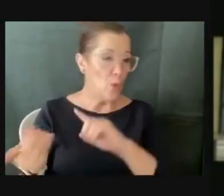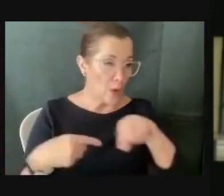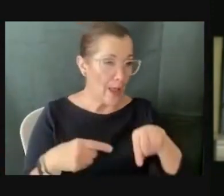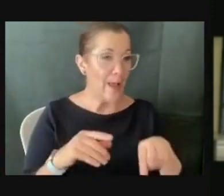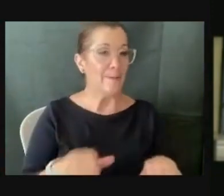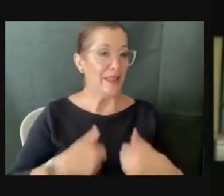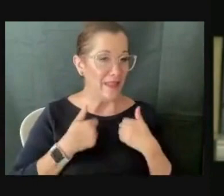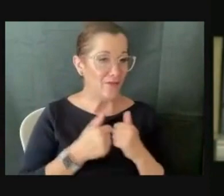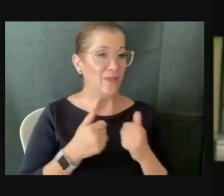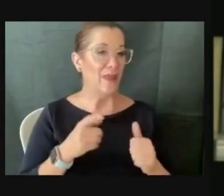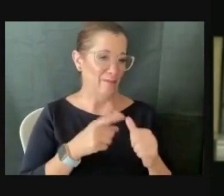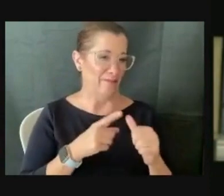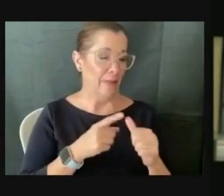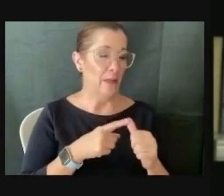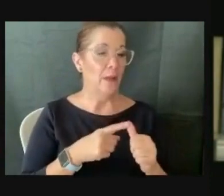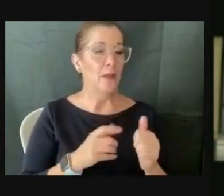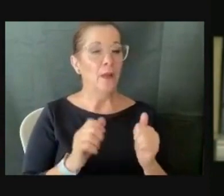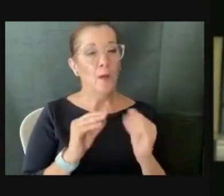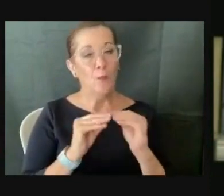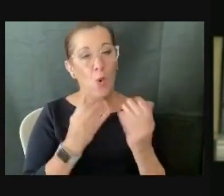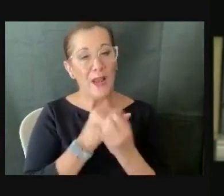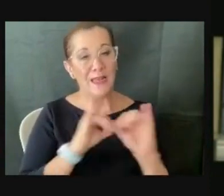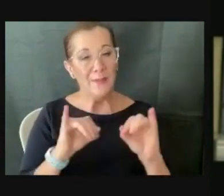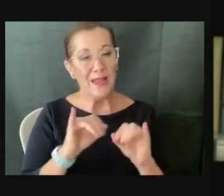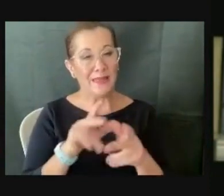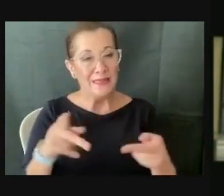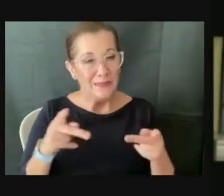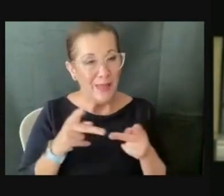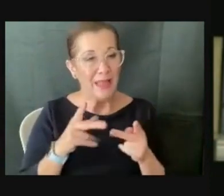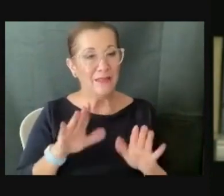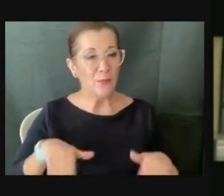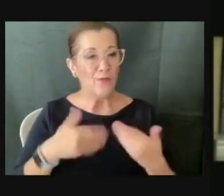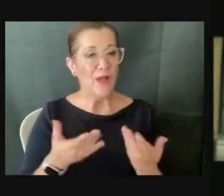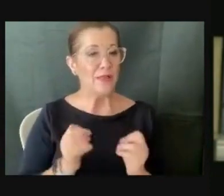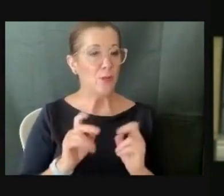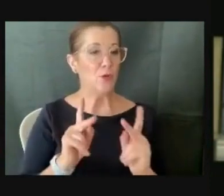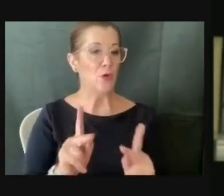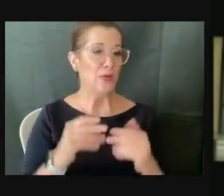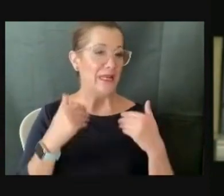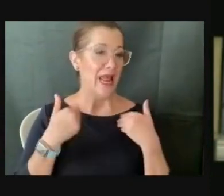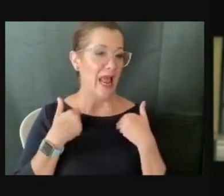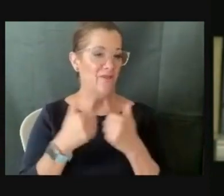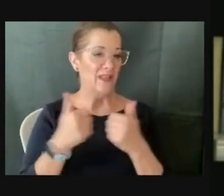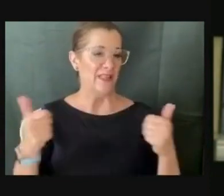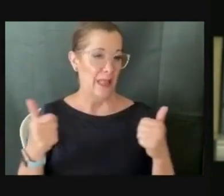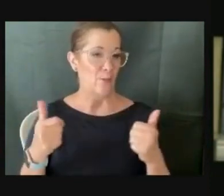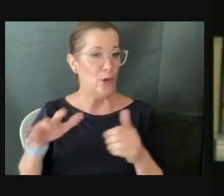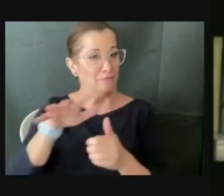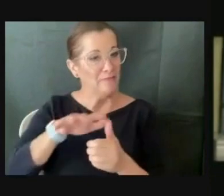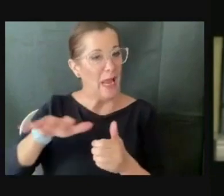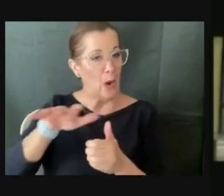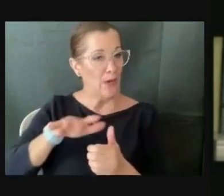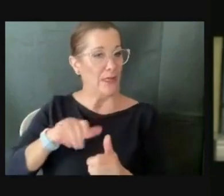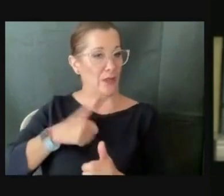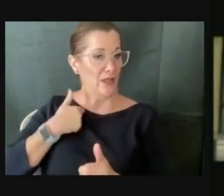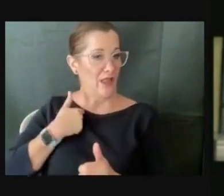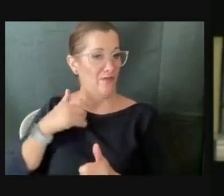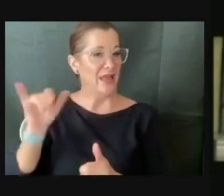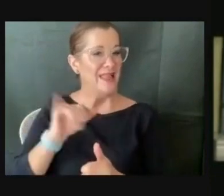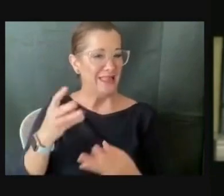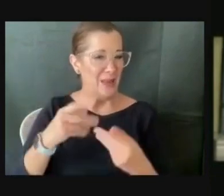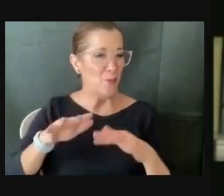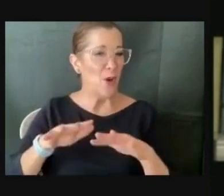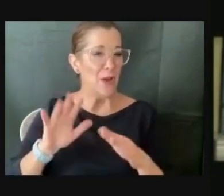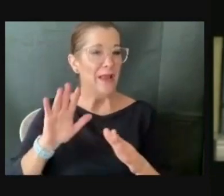need more independent space, and this provides them an opportunity to have a separate dwelling on the same property. So it's